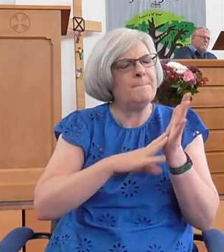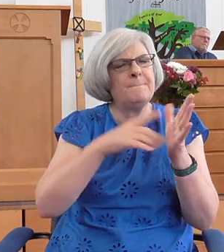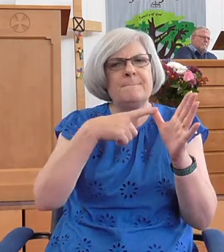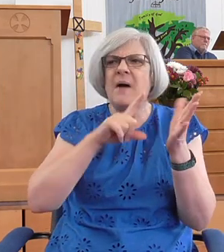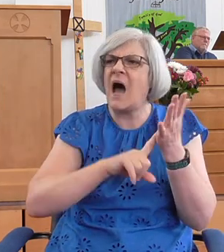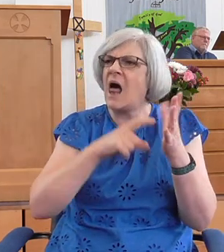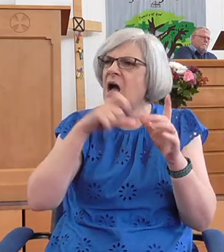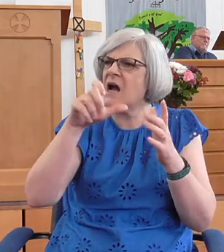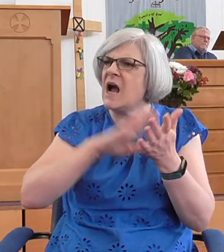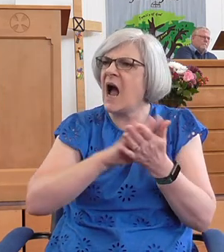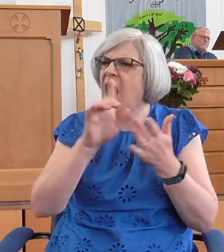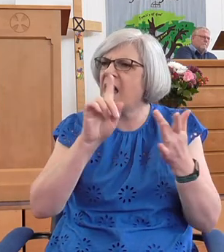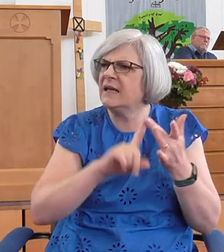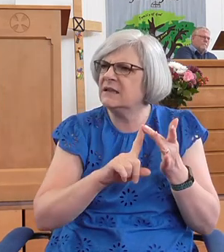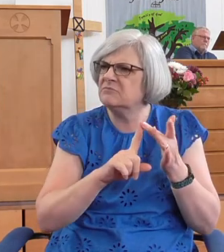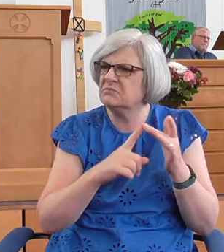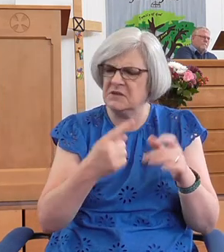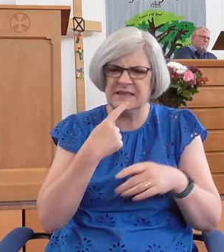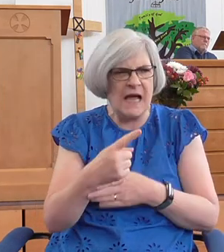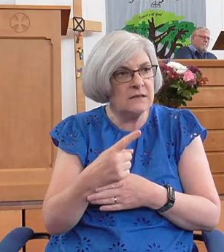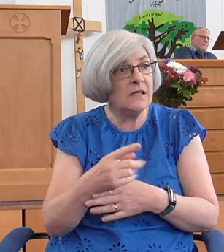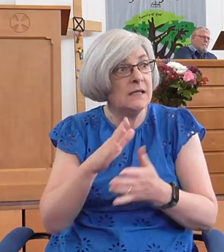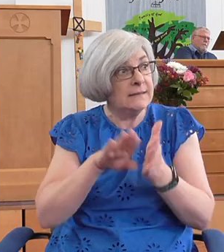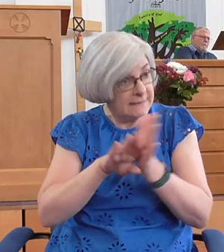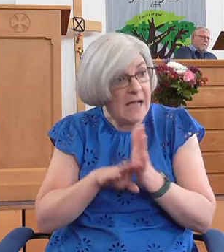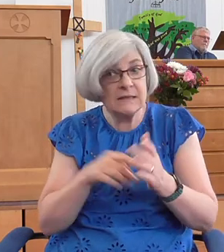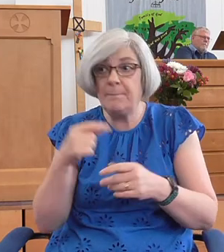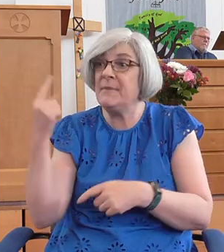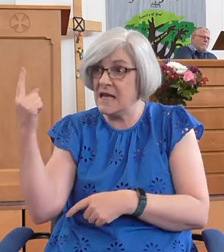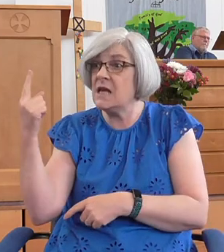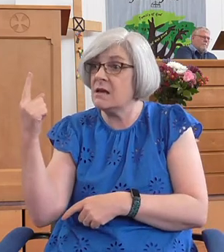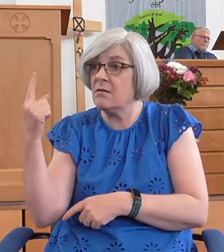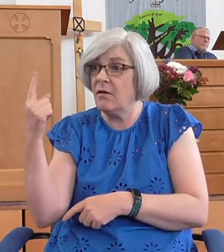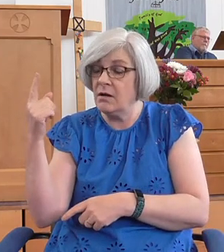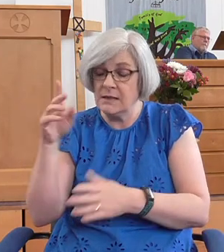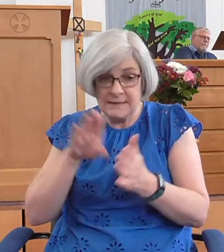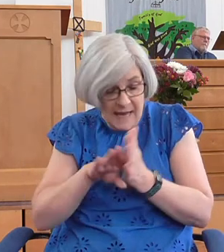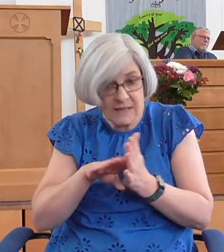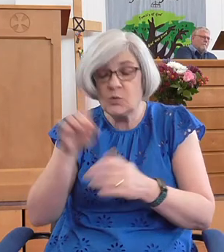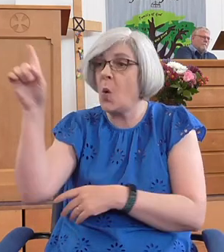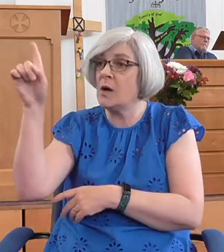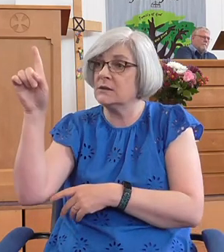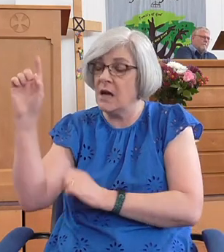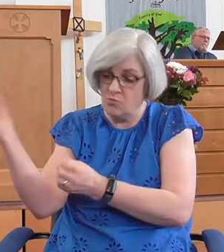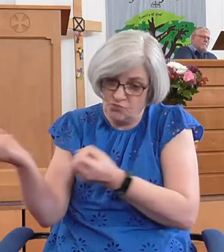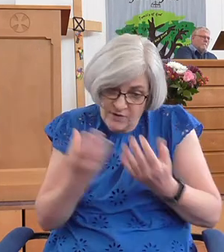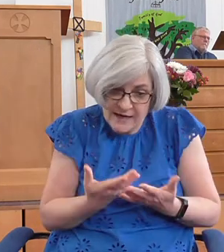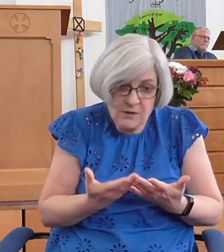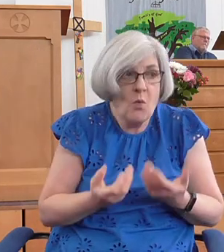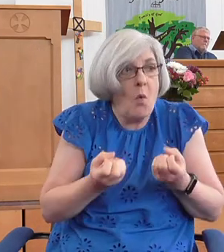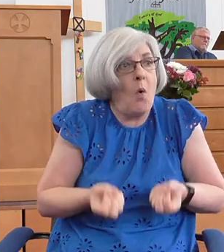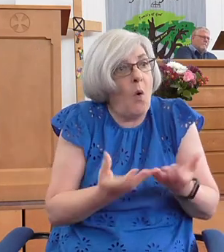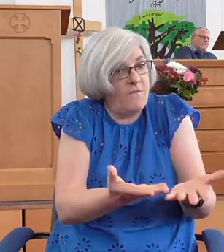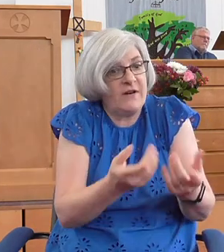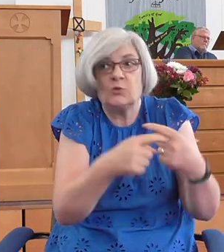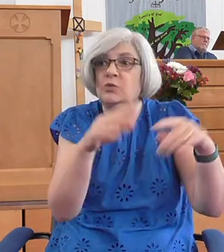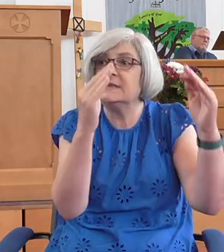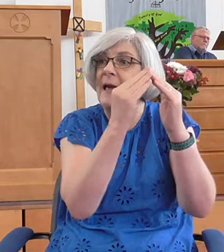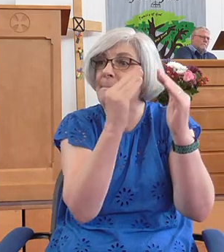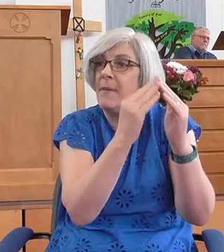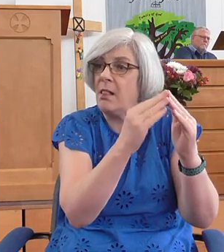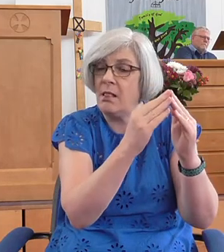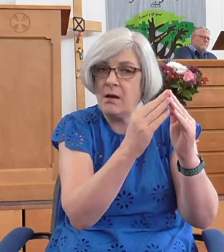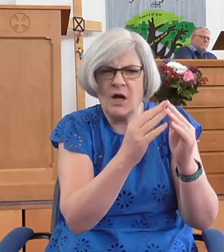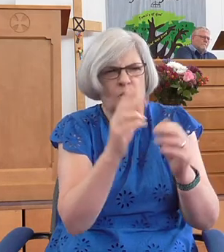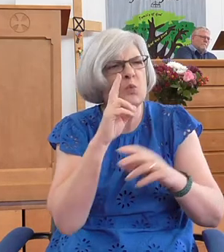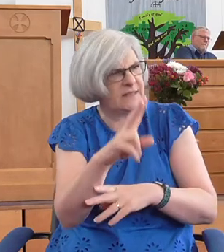my promises to you are true. Test me, bring your offerings to the temple, and you will see the blessing will flow.